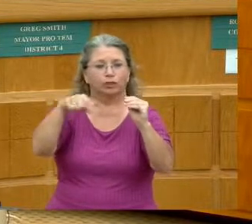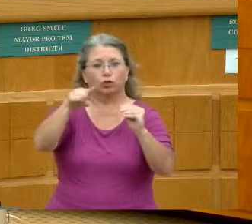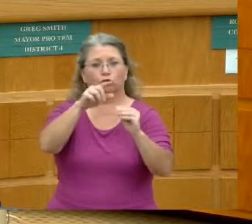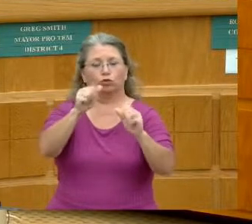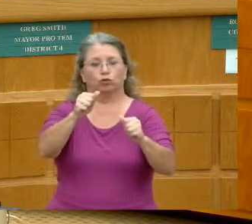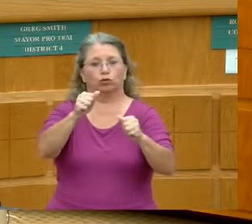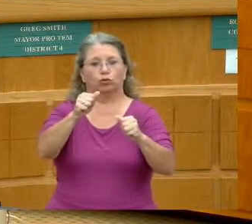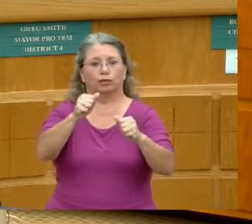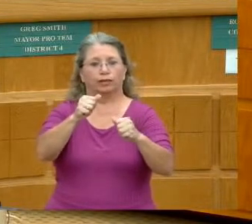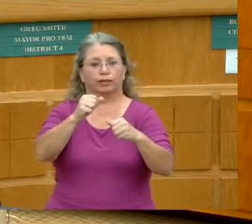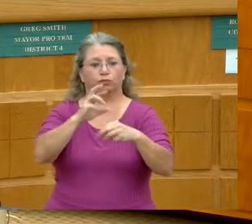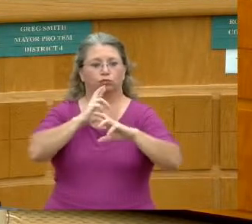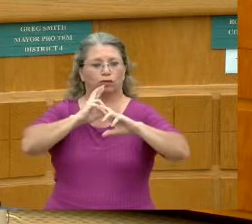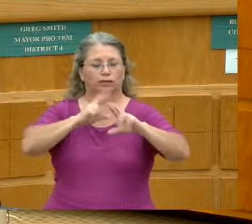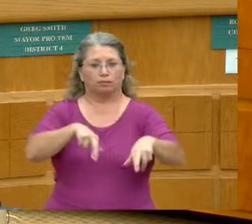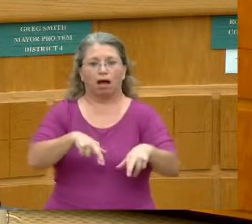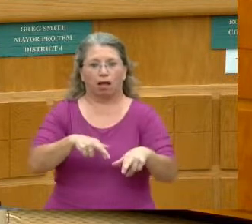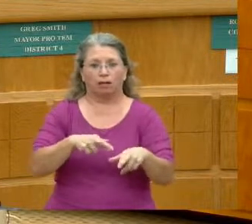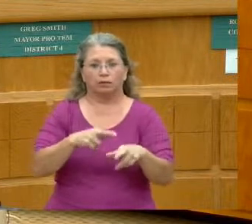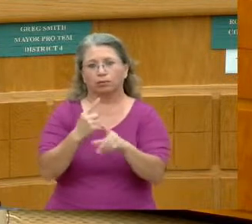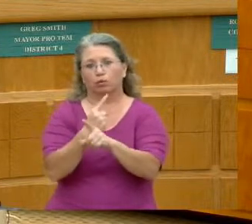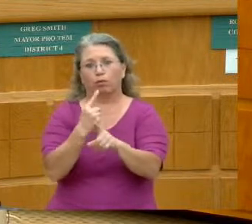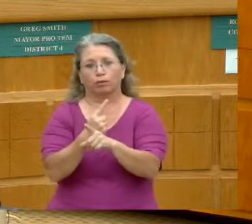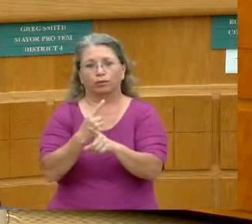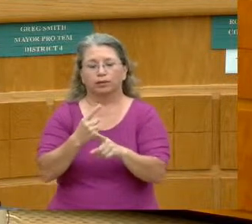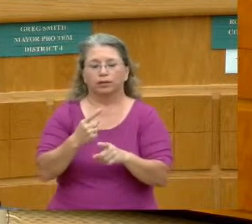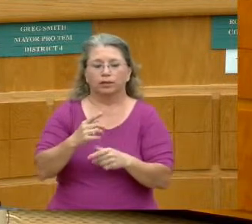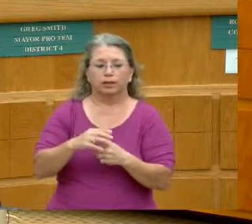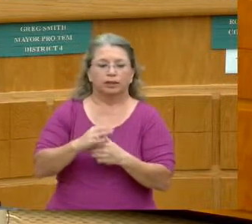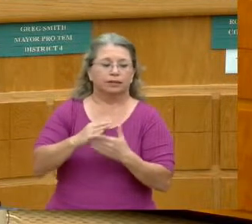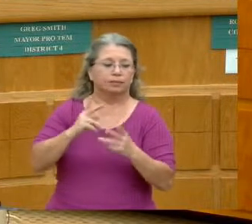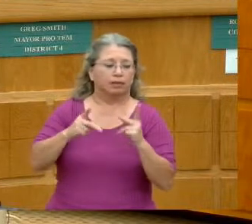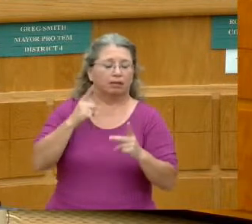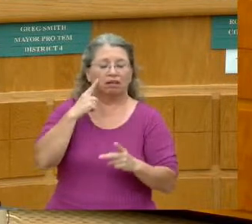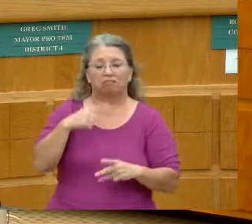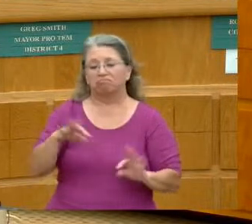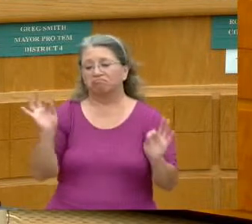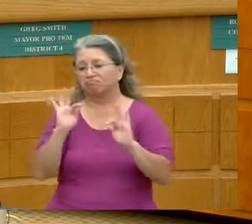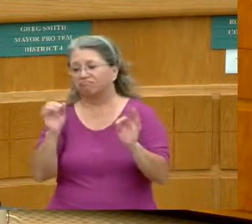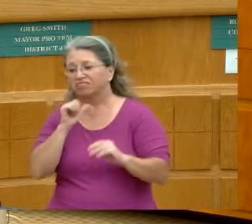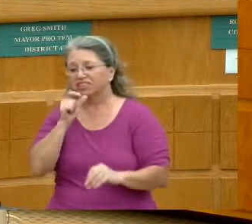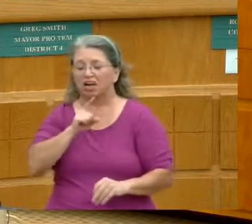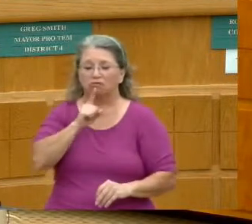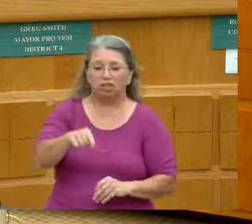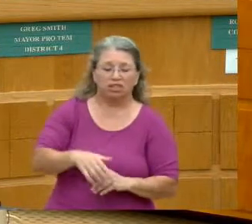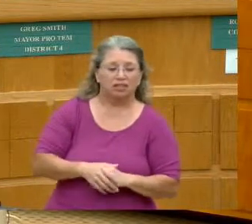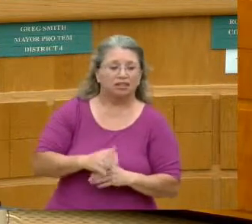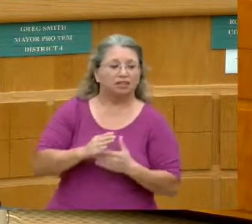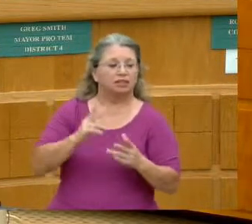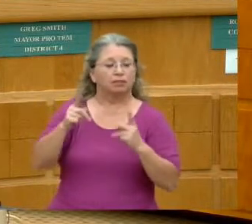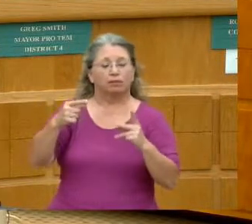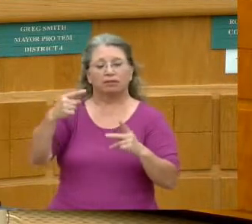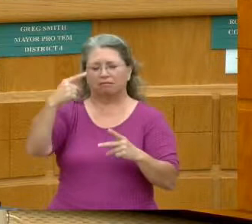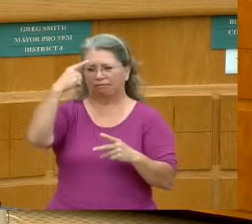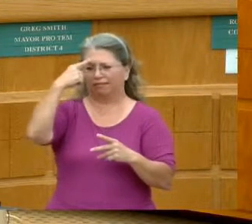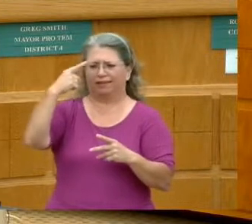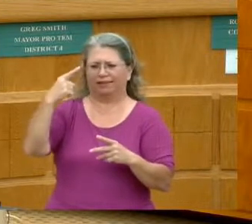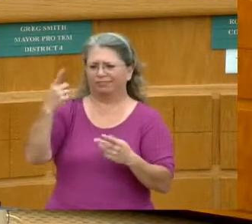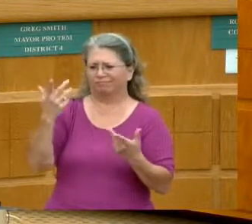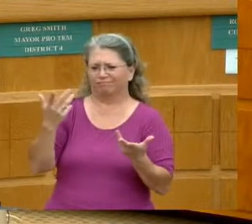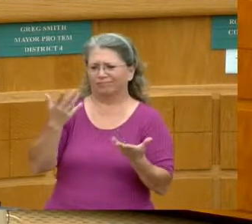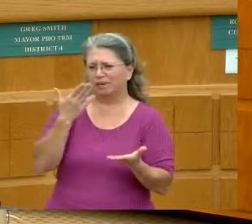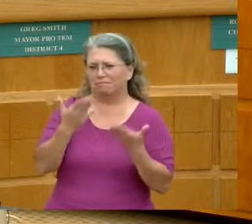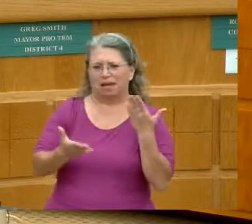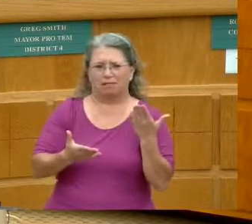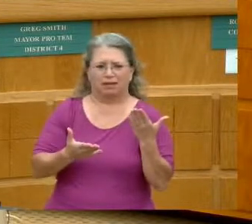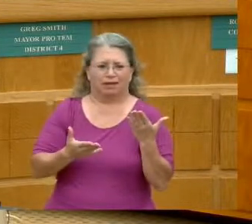response to what's happening out there. Some people think that this is not real. Some people still think and are in that mentality that maybe this